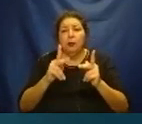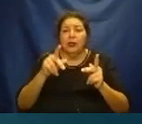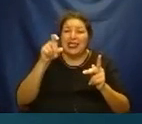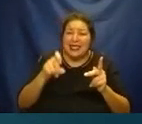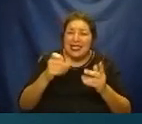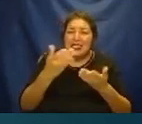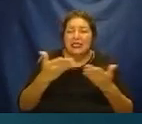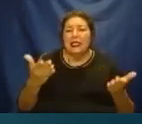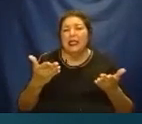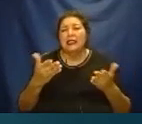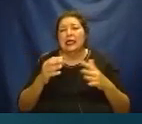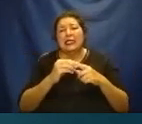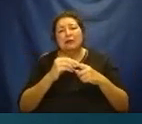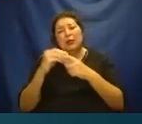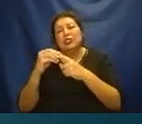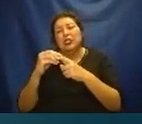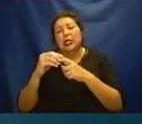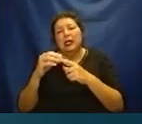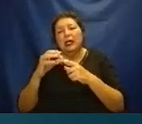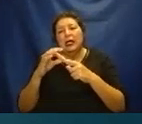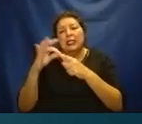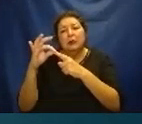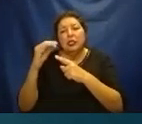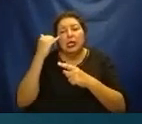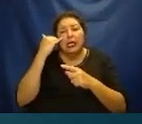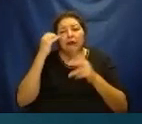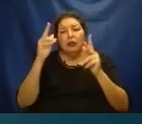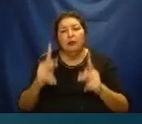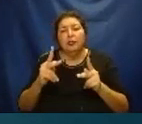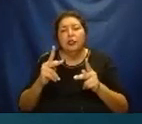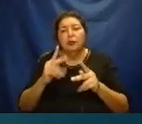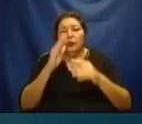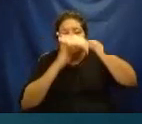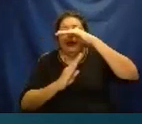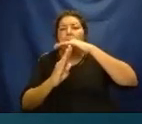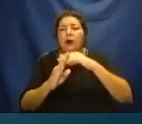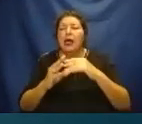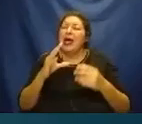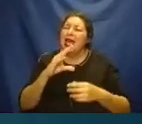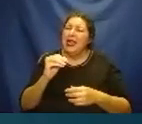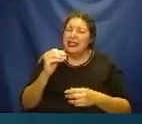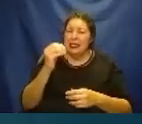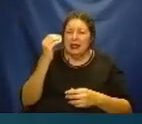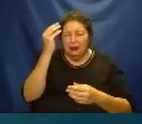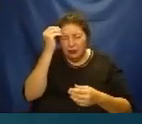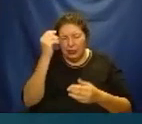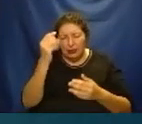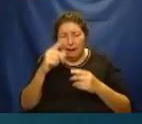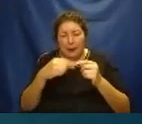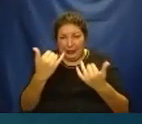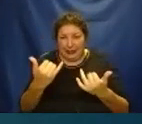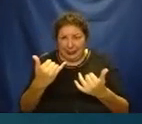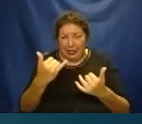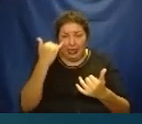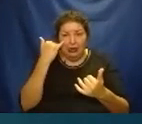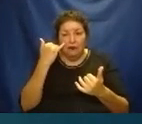humble and respectful. And if you think about it today, when somebody comes up to us and